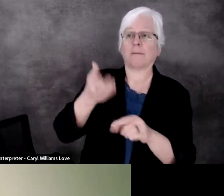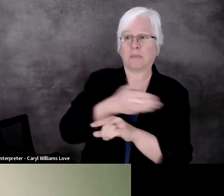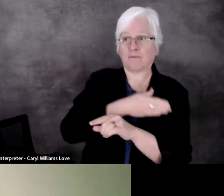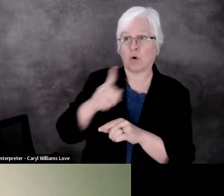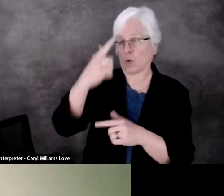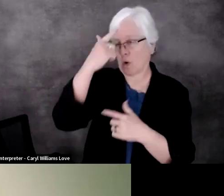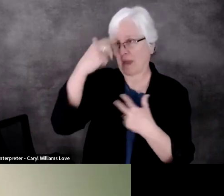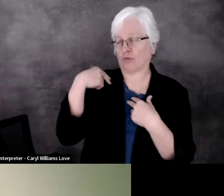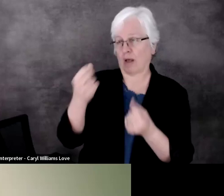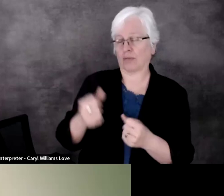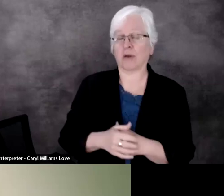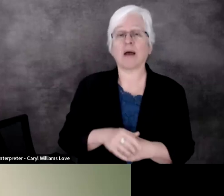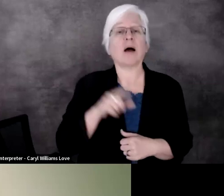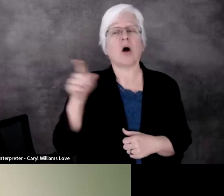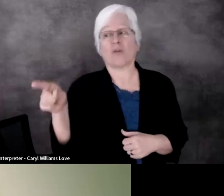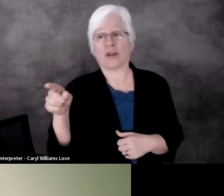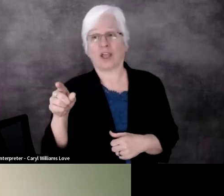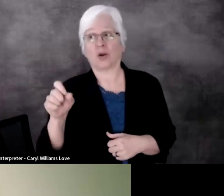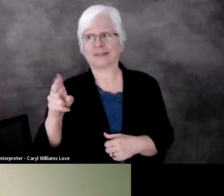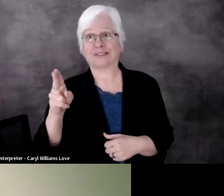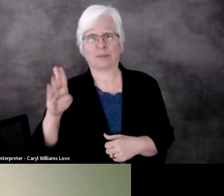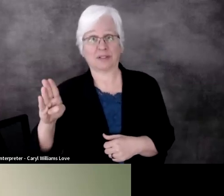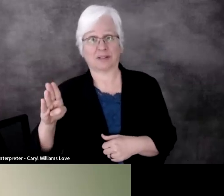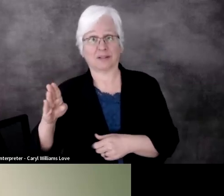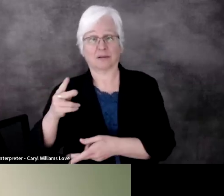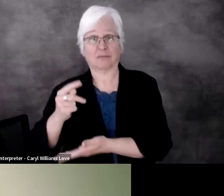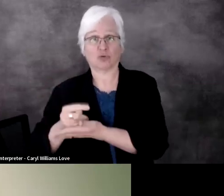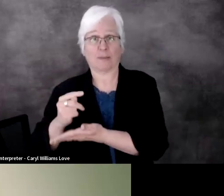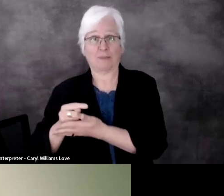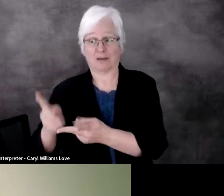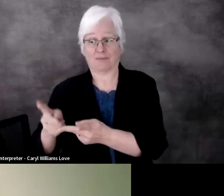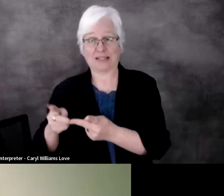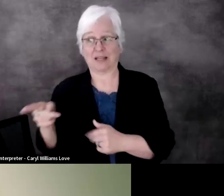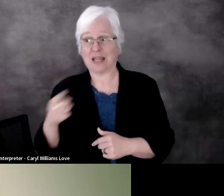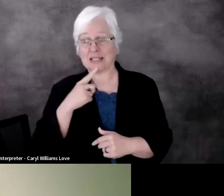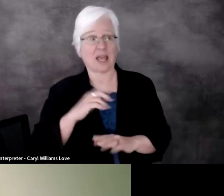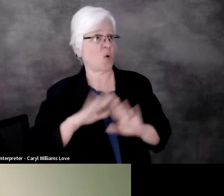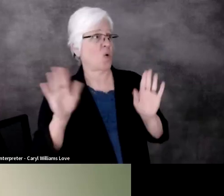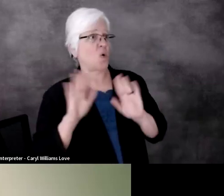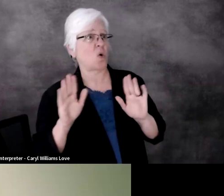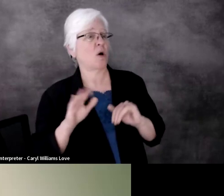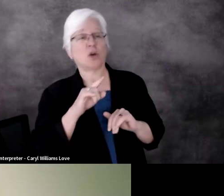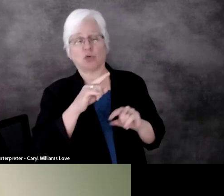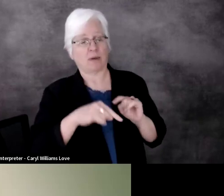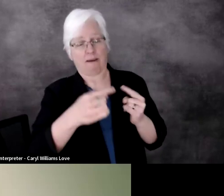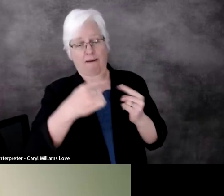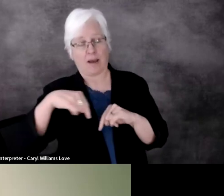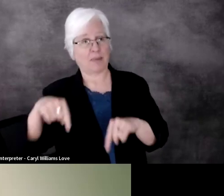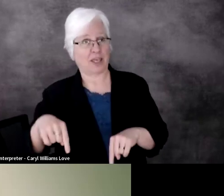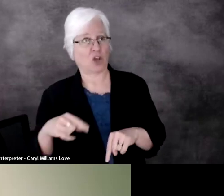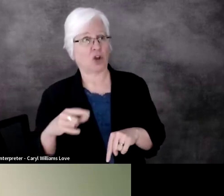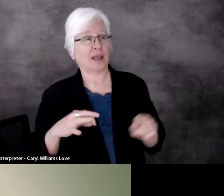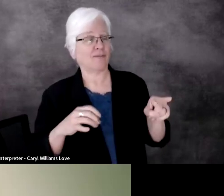use treatment facility will say, well, we can't take the risk of having you come to our inpatient facility while there's a risk of